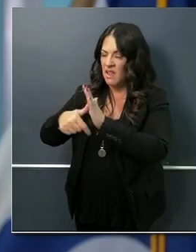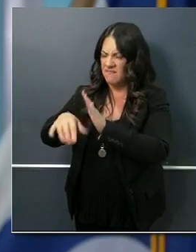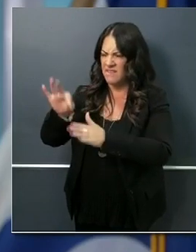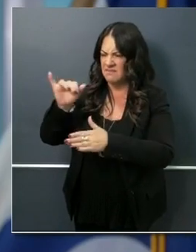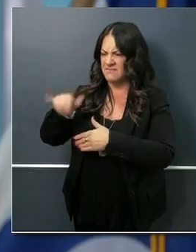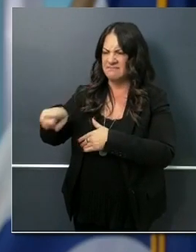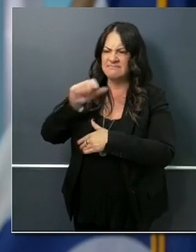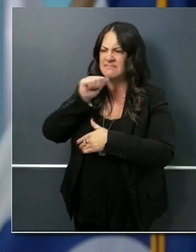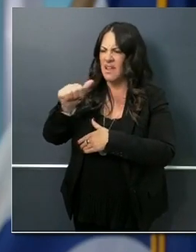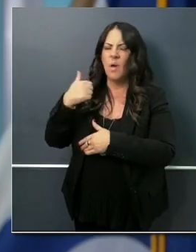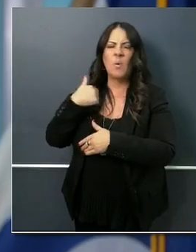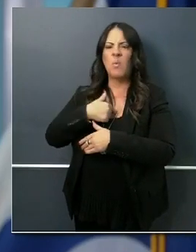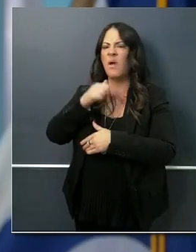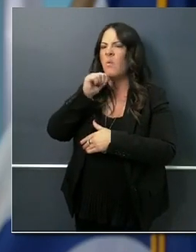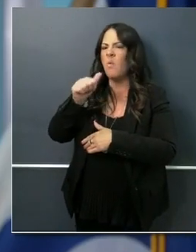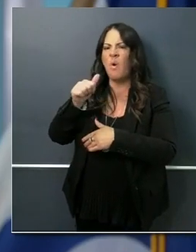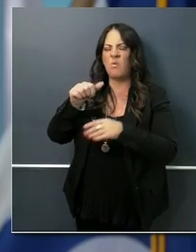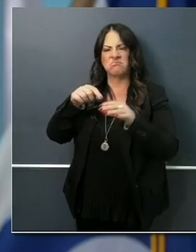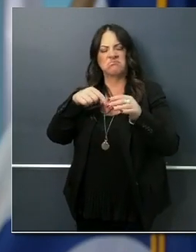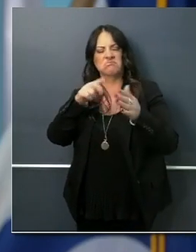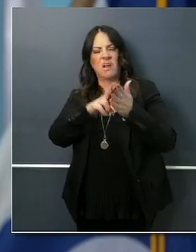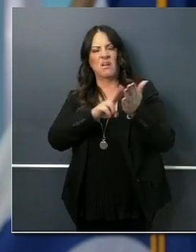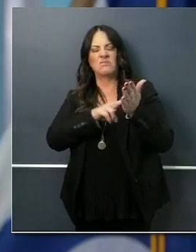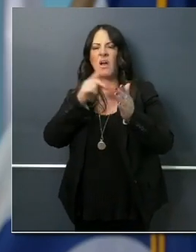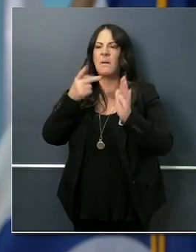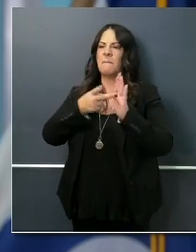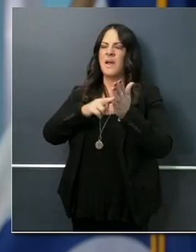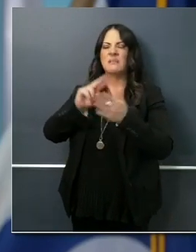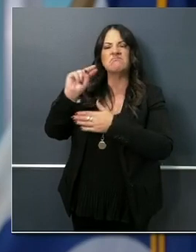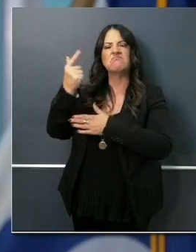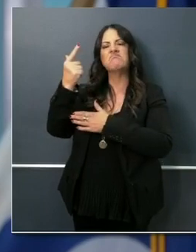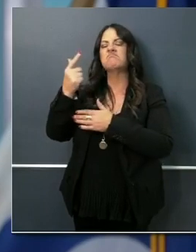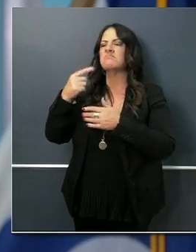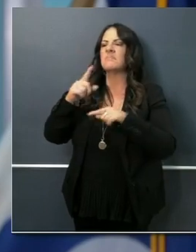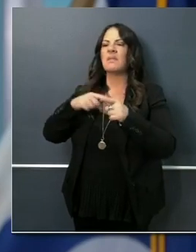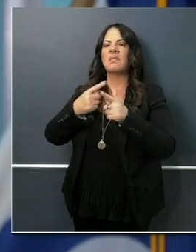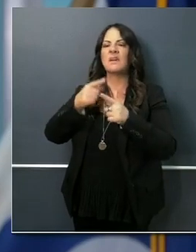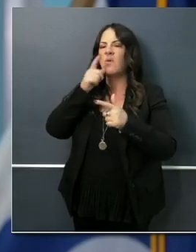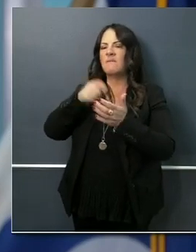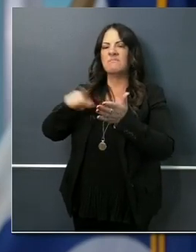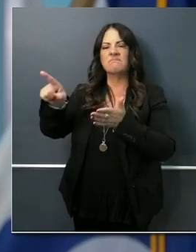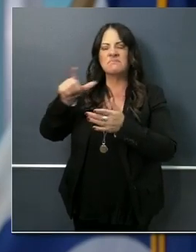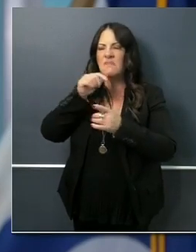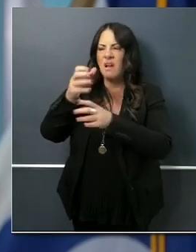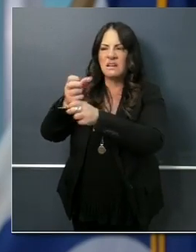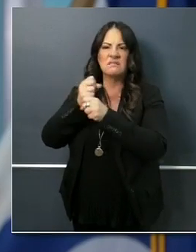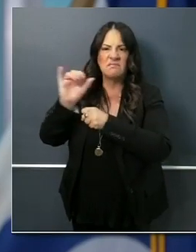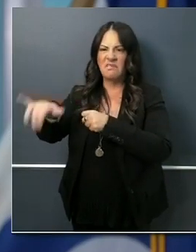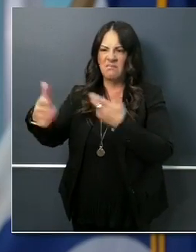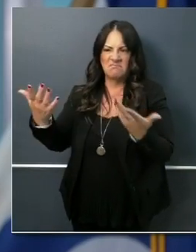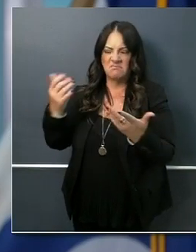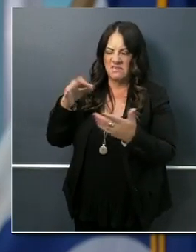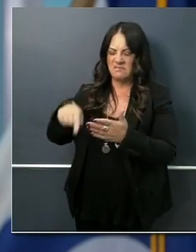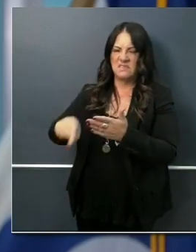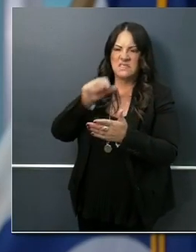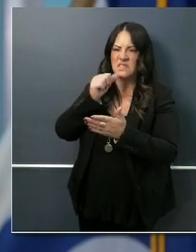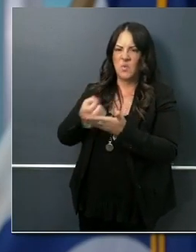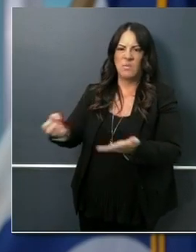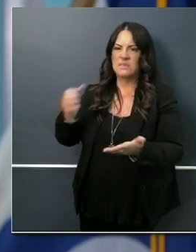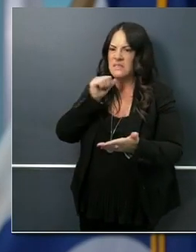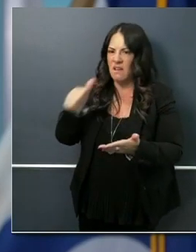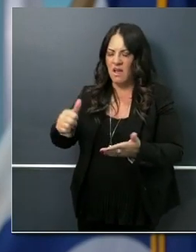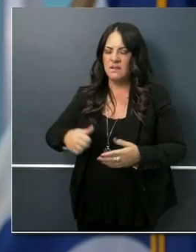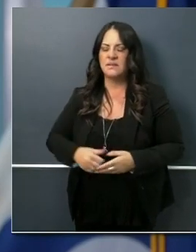also just express confidence in all of you to continue to practice physical distancing, to continue to stay the course, the